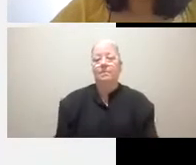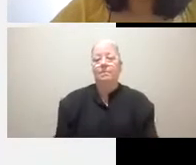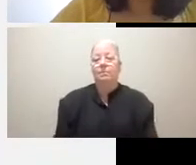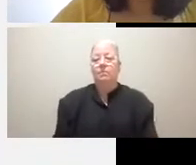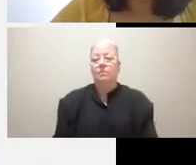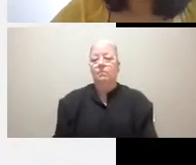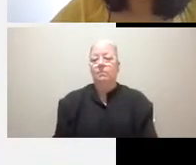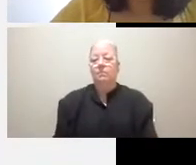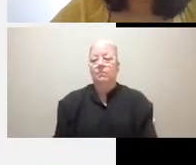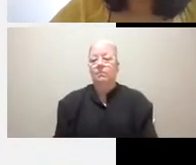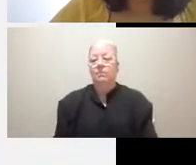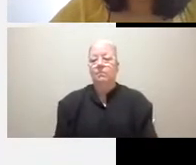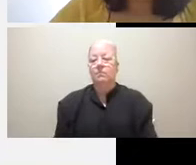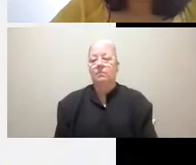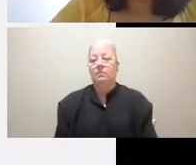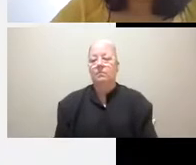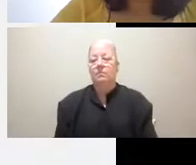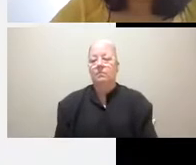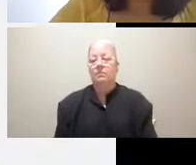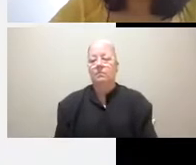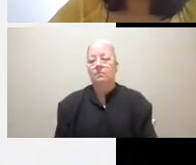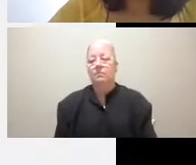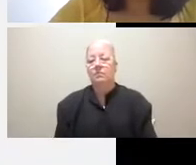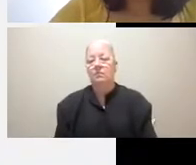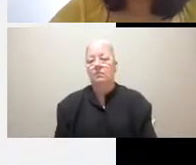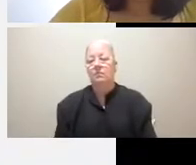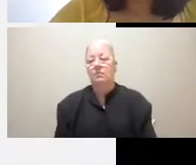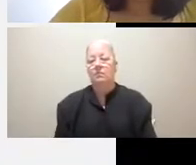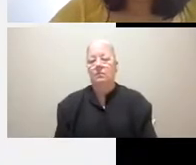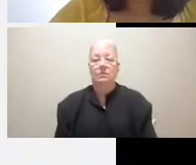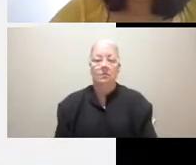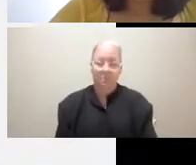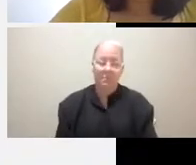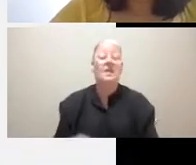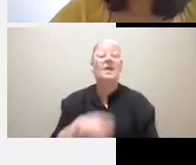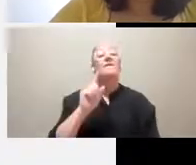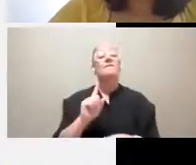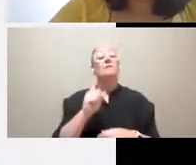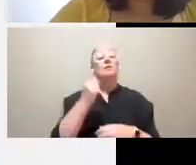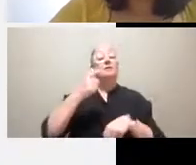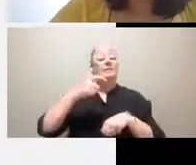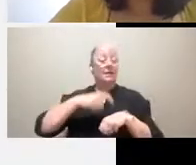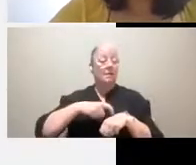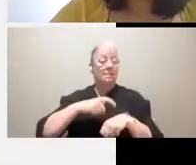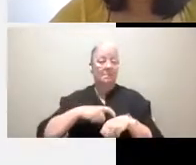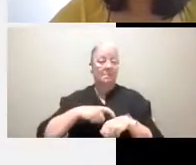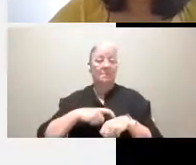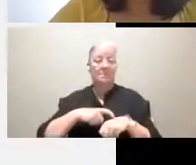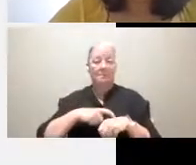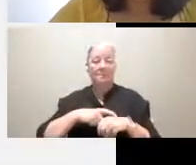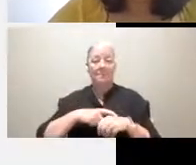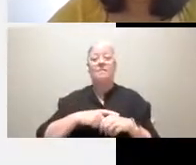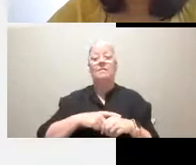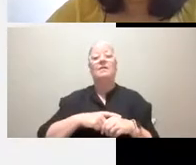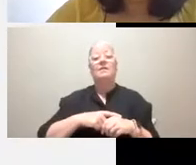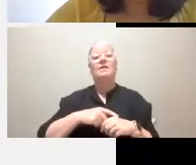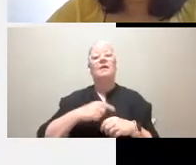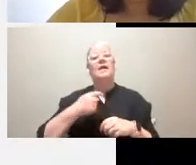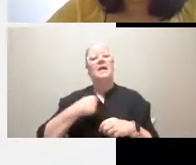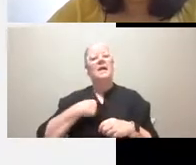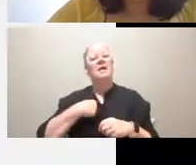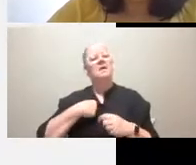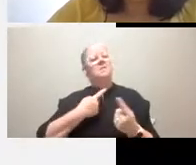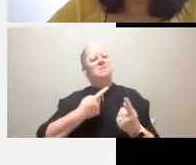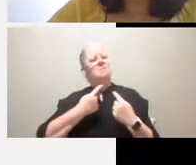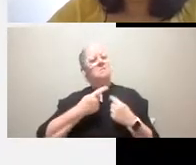Our MADIFA, the first time we heard about safeguarding, that is when